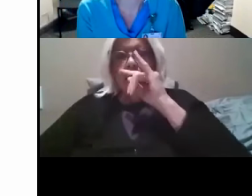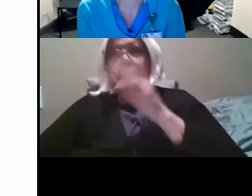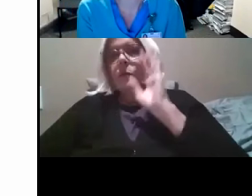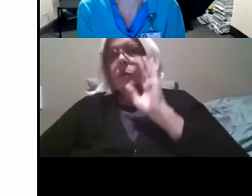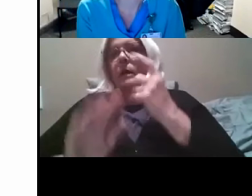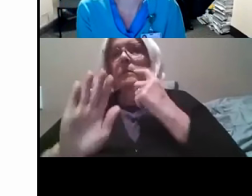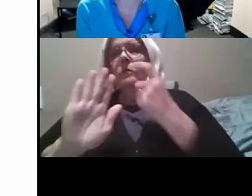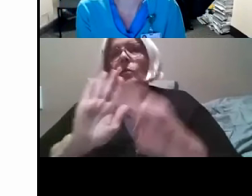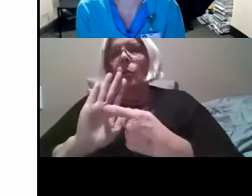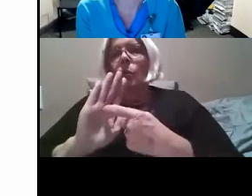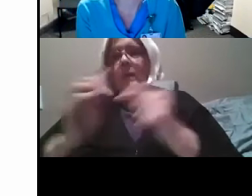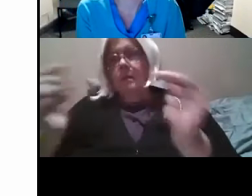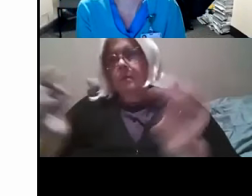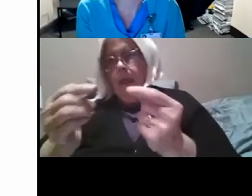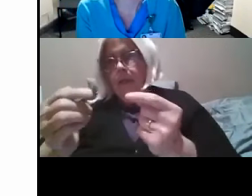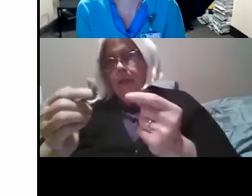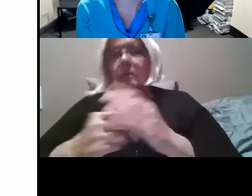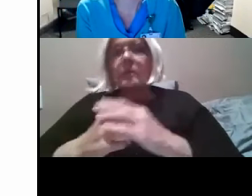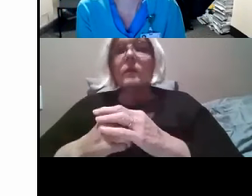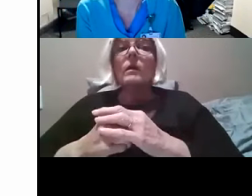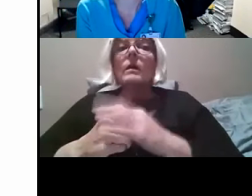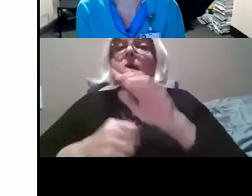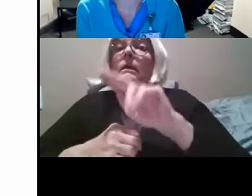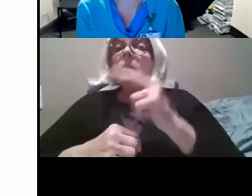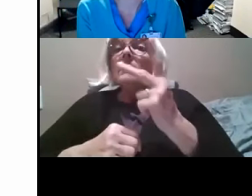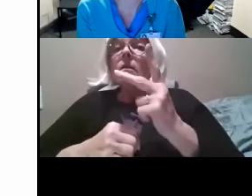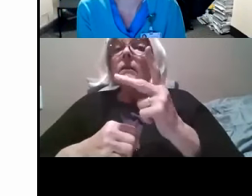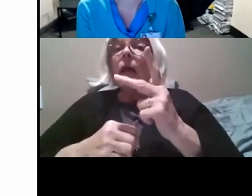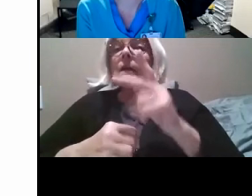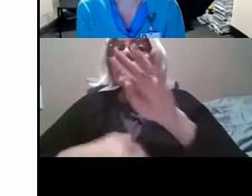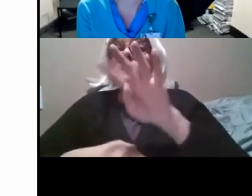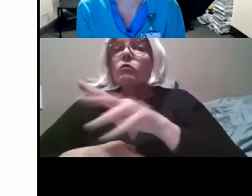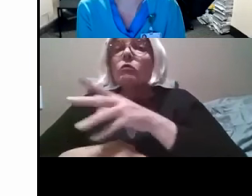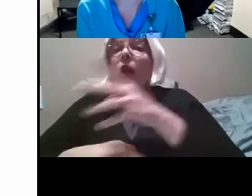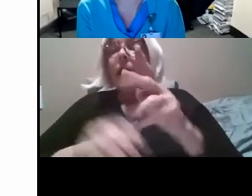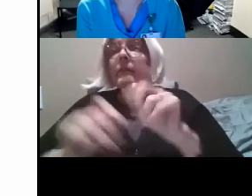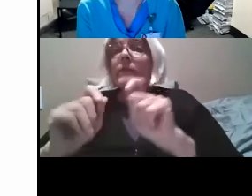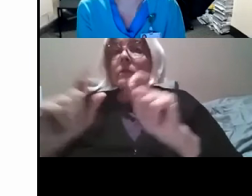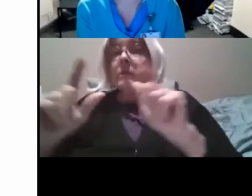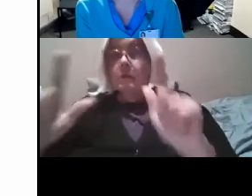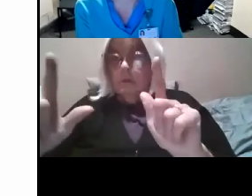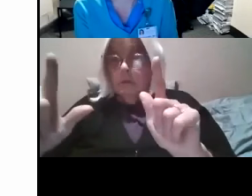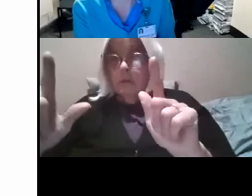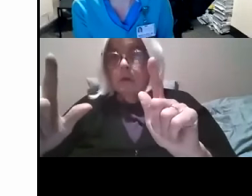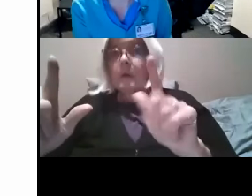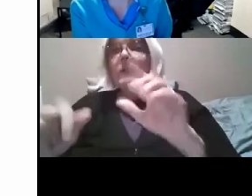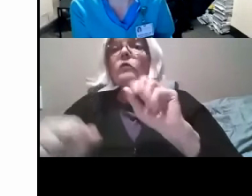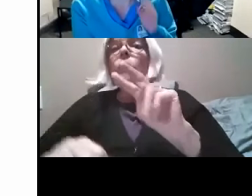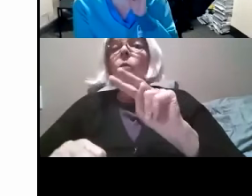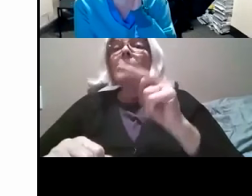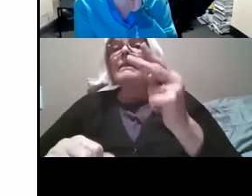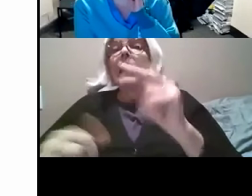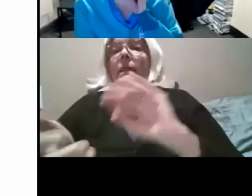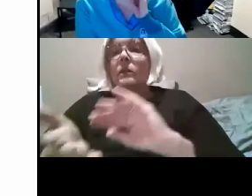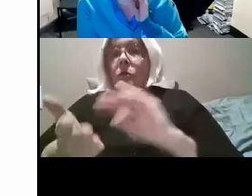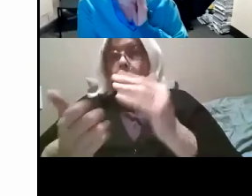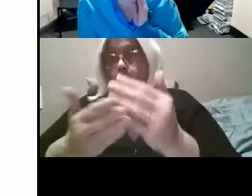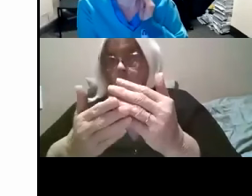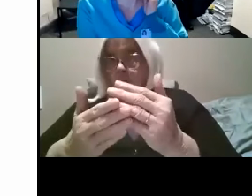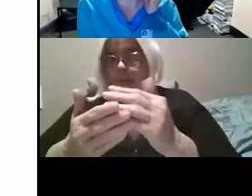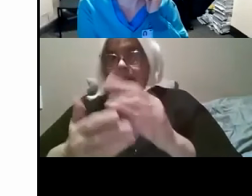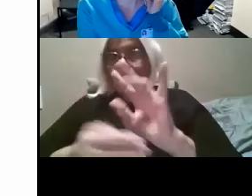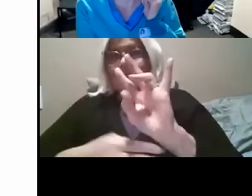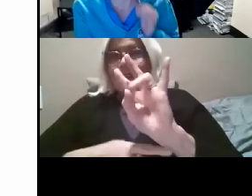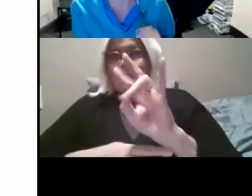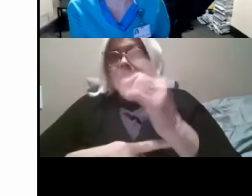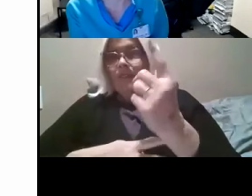this graph I really like. This shows dose 2, the 7 days after receiving dose 2. The top is the kids who